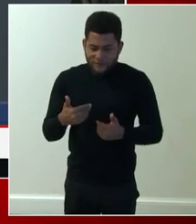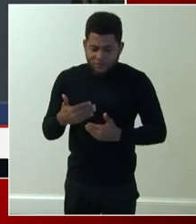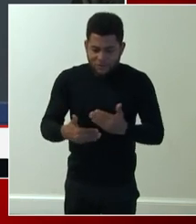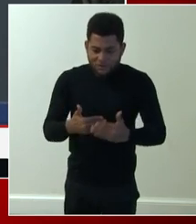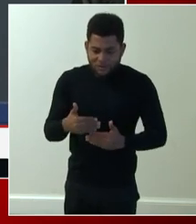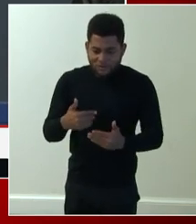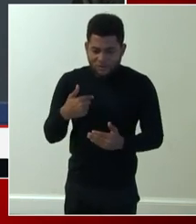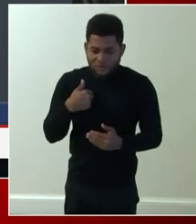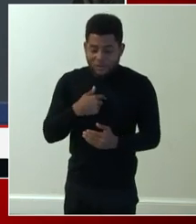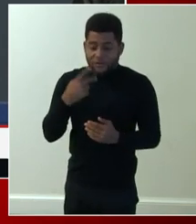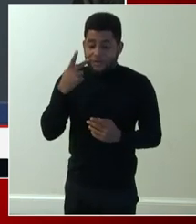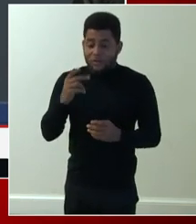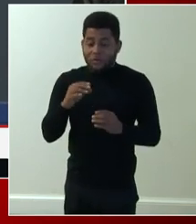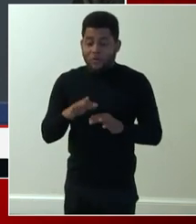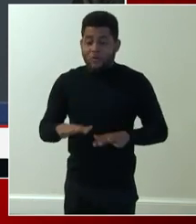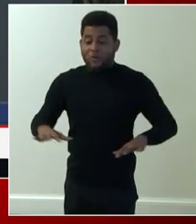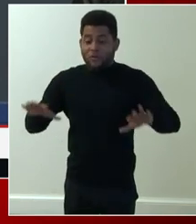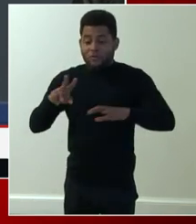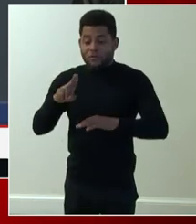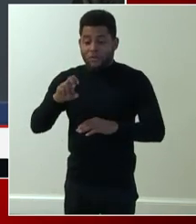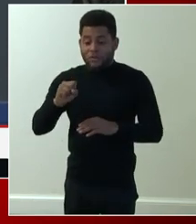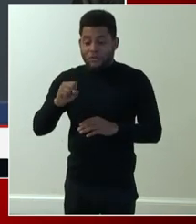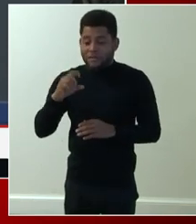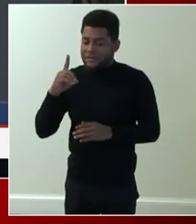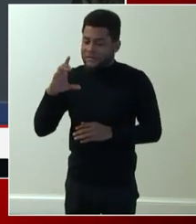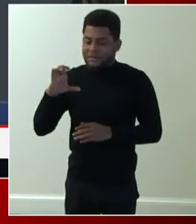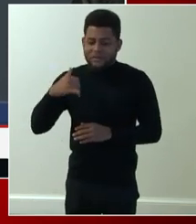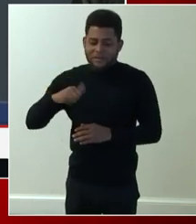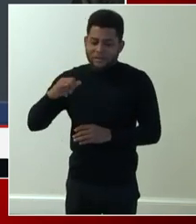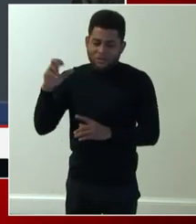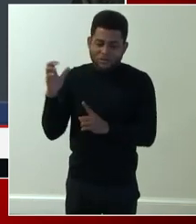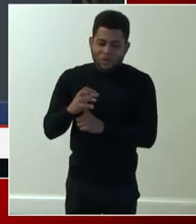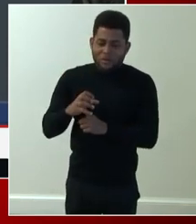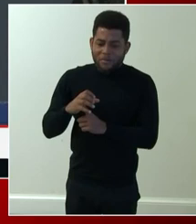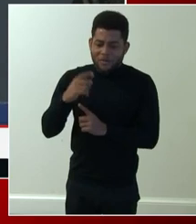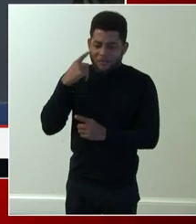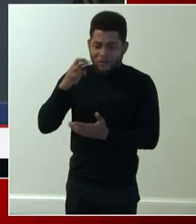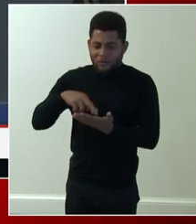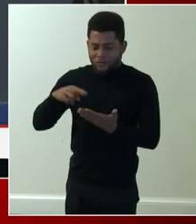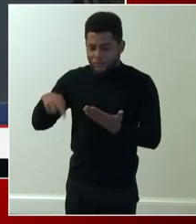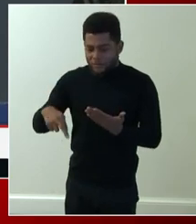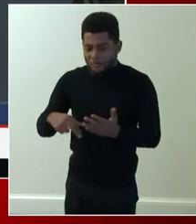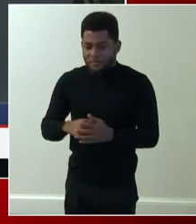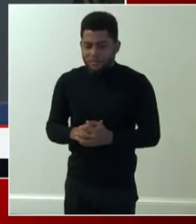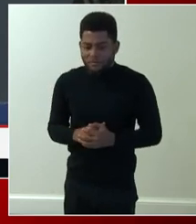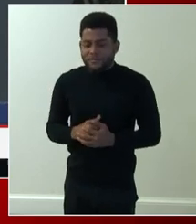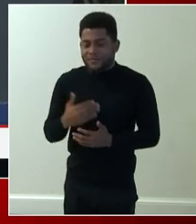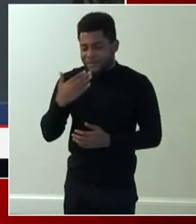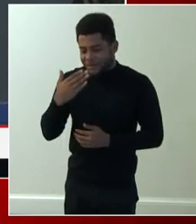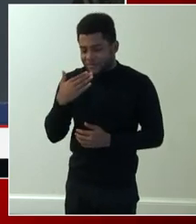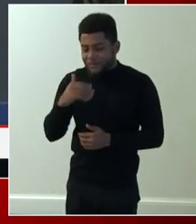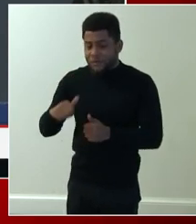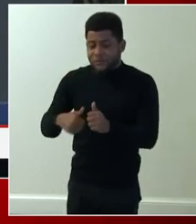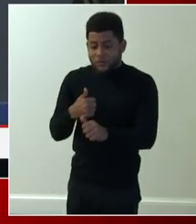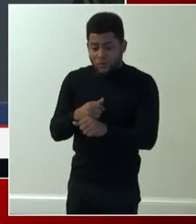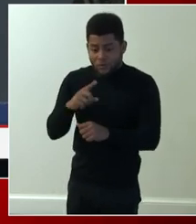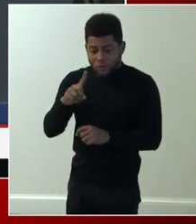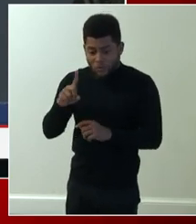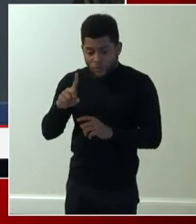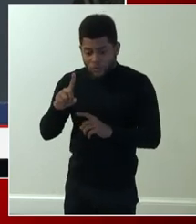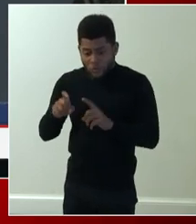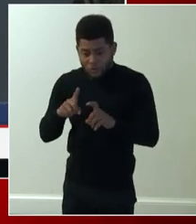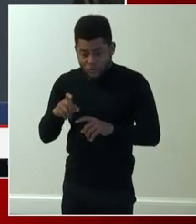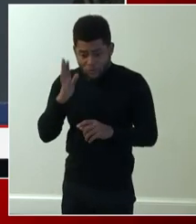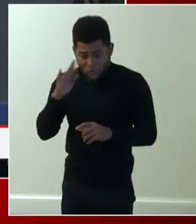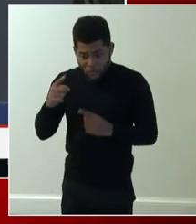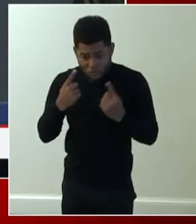States and here in DC in tremendous test processing capacity. Thanks. And a follow-up data question. Would you all consider reporting data